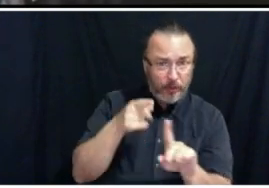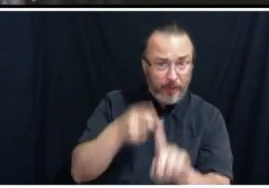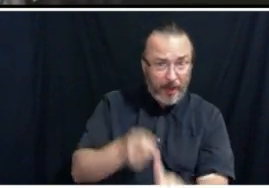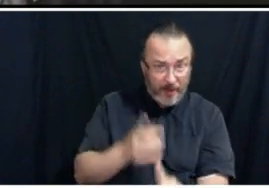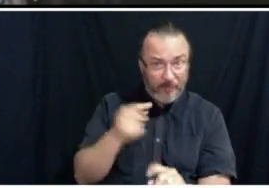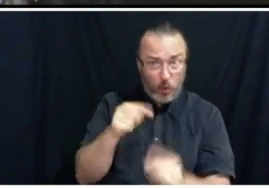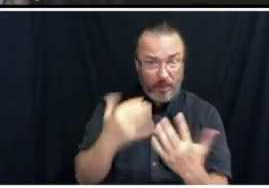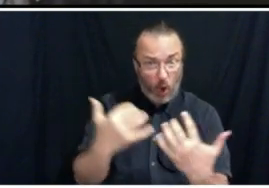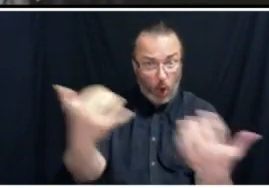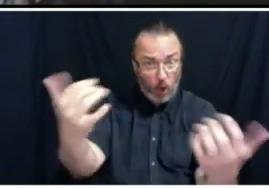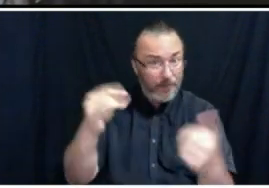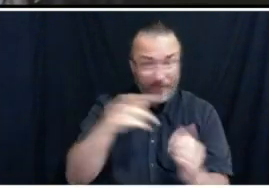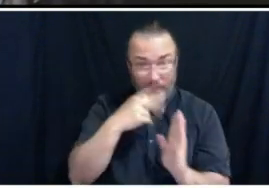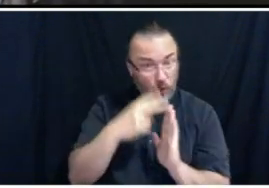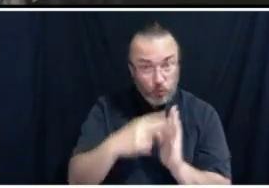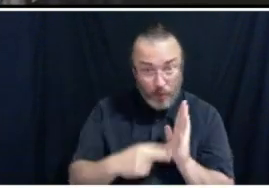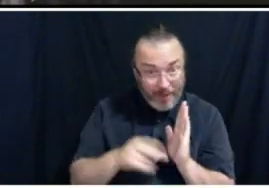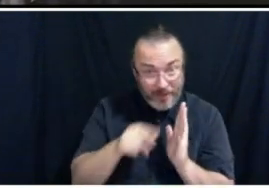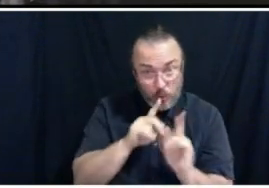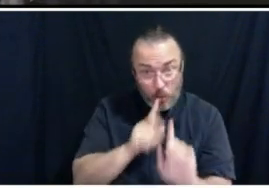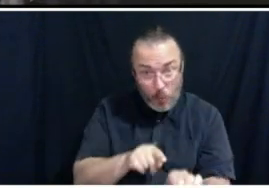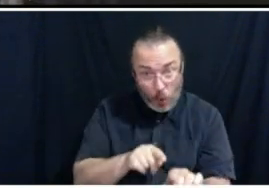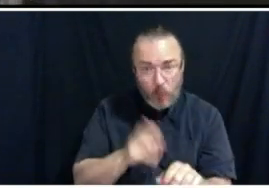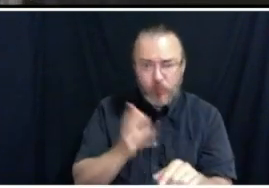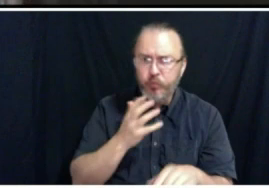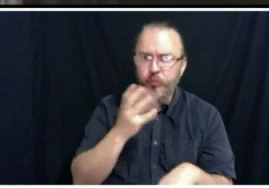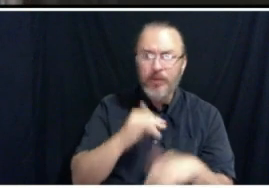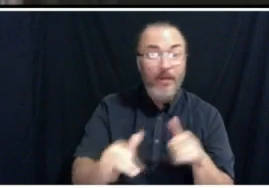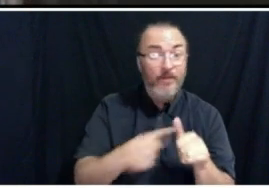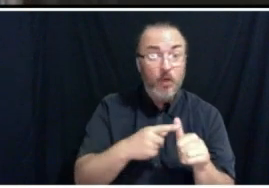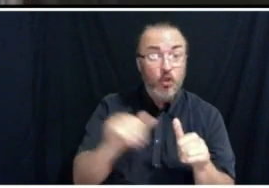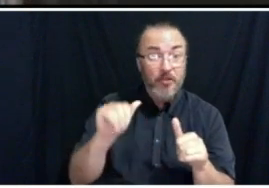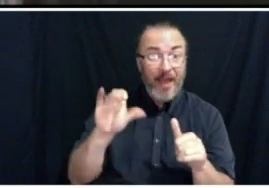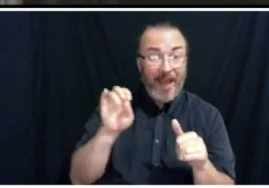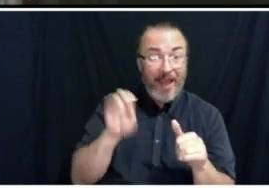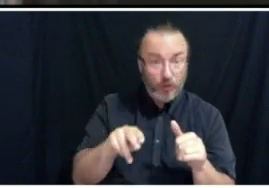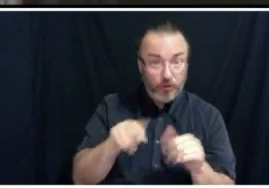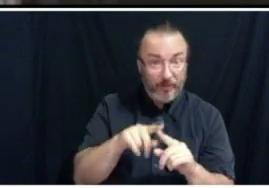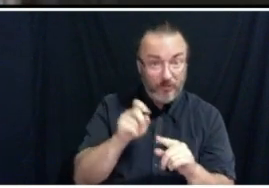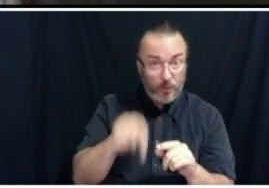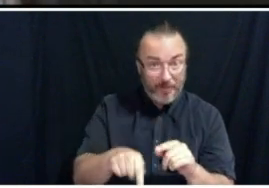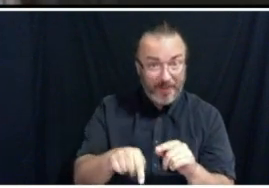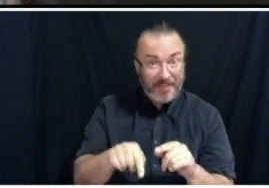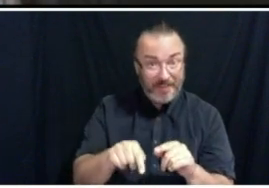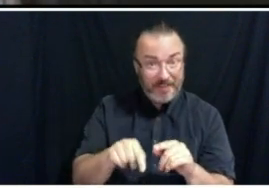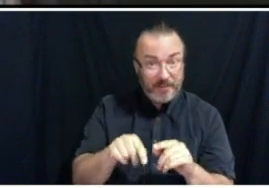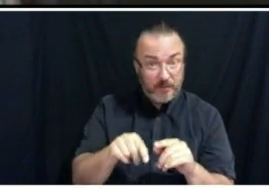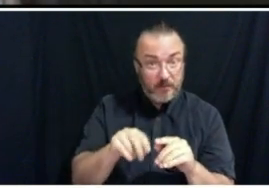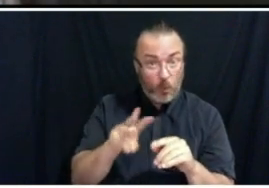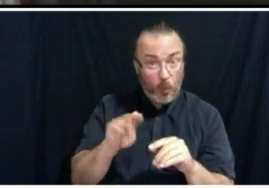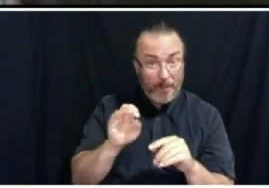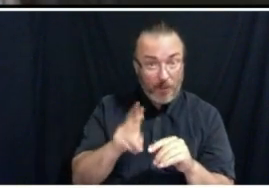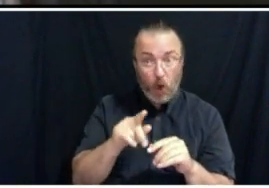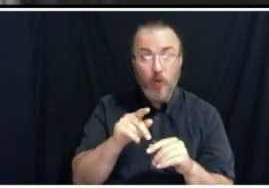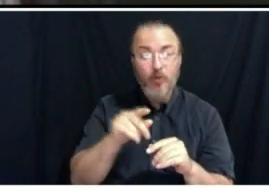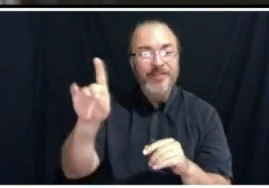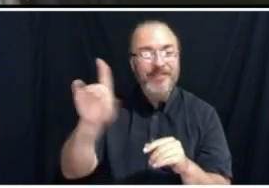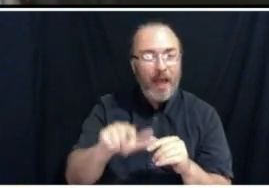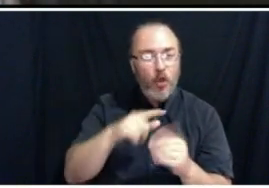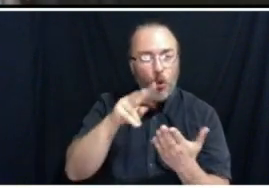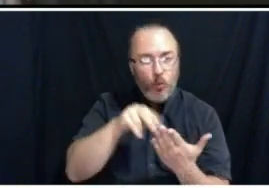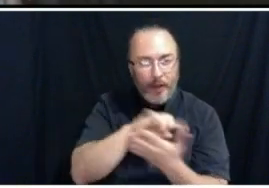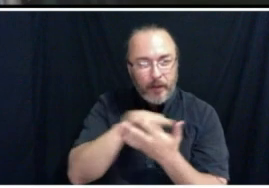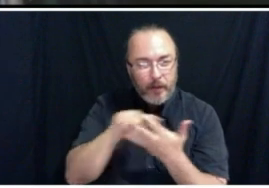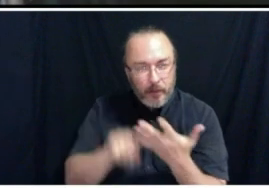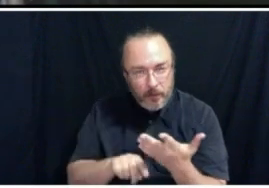read this report, the first action item coming out of this webinar is download this report, read this report. As usual with the Global Education